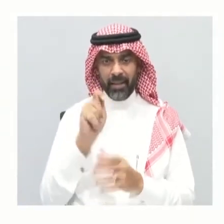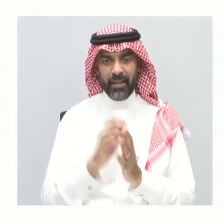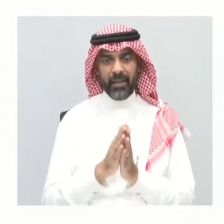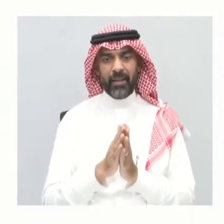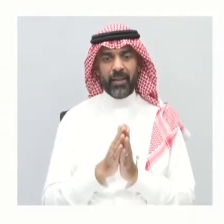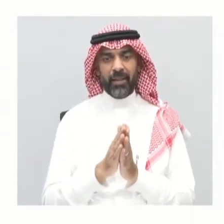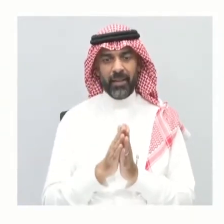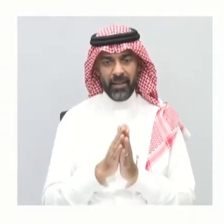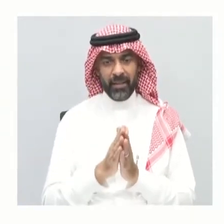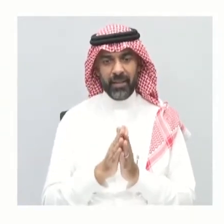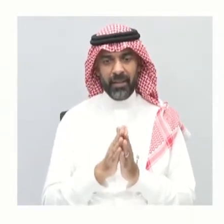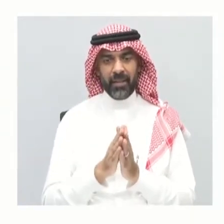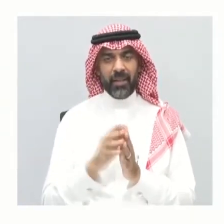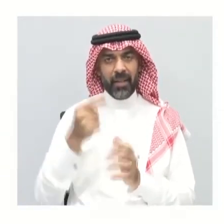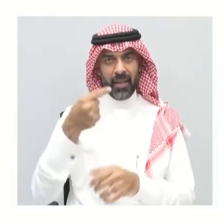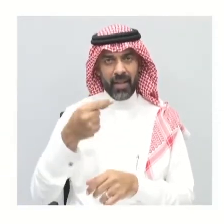got